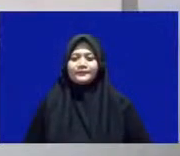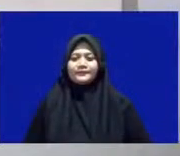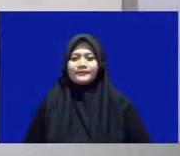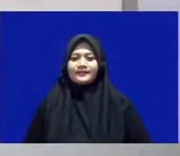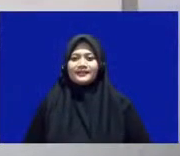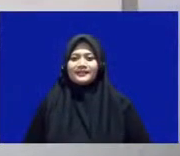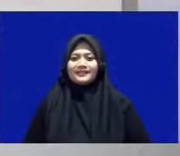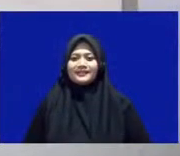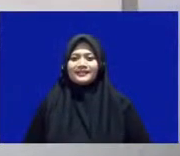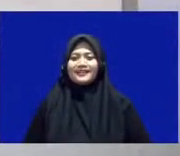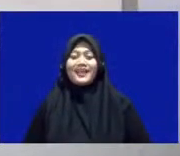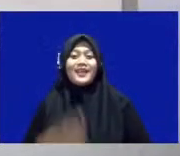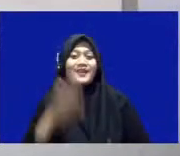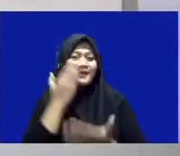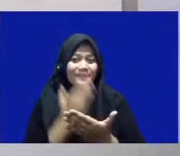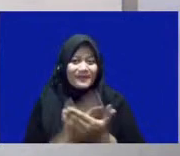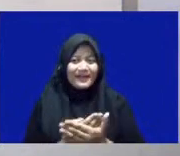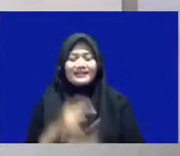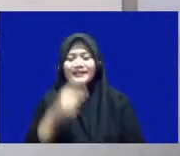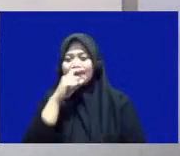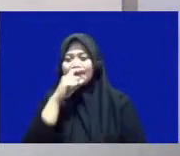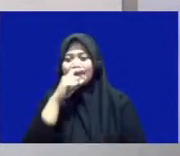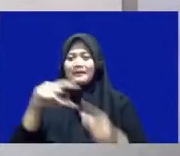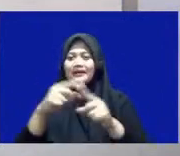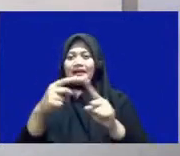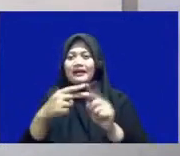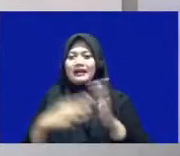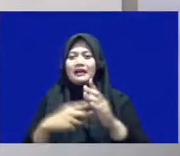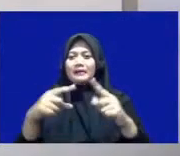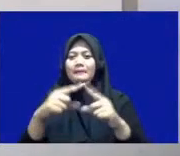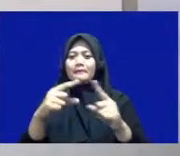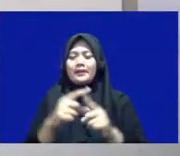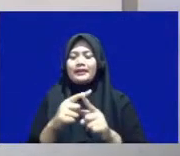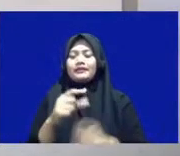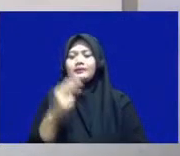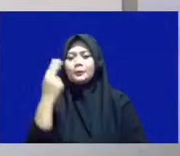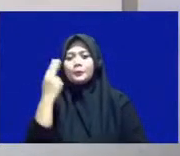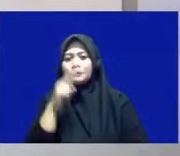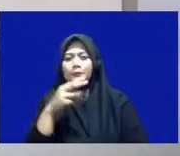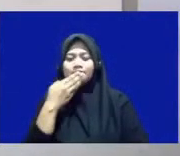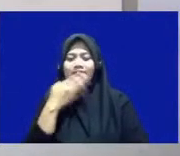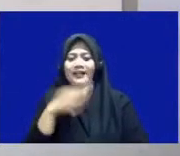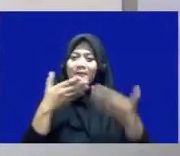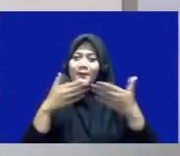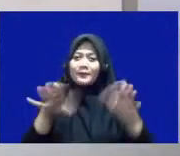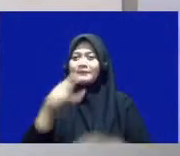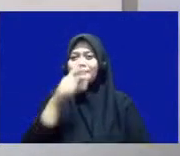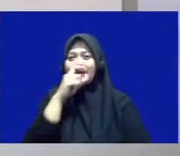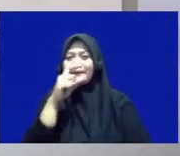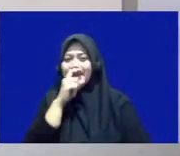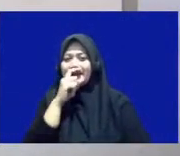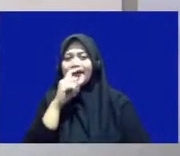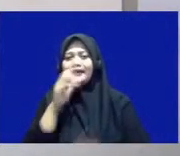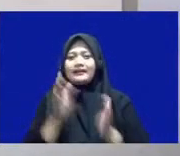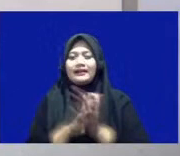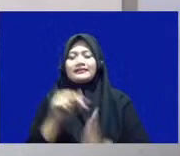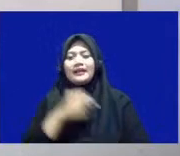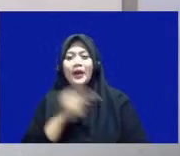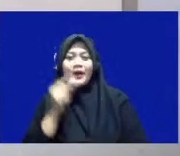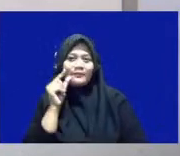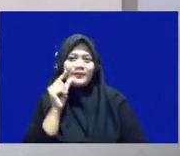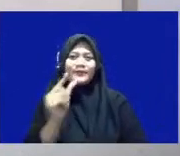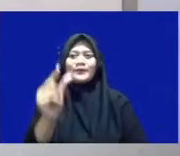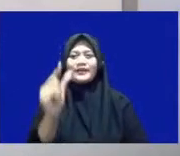Thank you, Mr. Ahmadul Haq, for your closing remarks. And we also like to invite, in this special occasion, Deputy